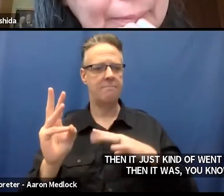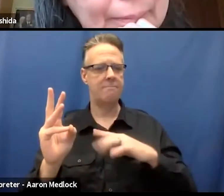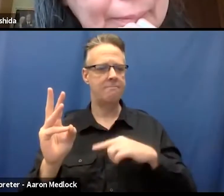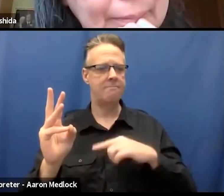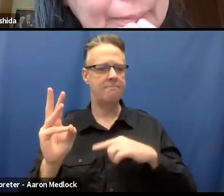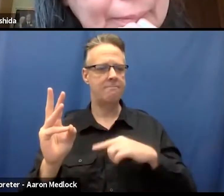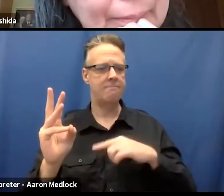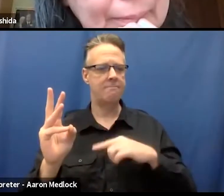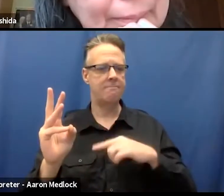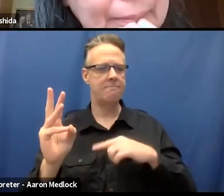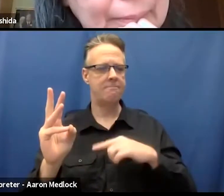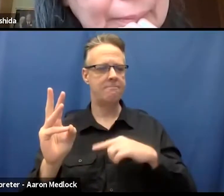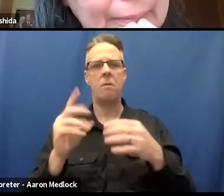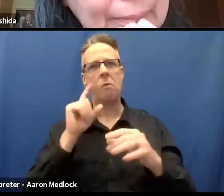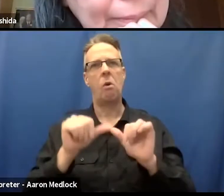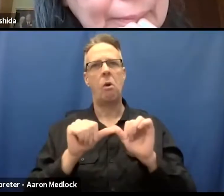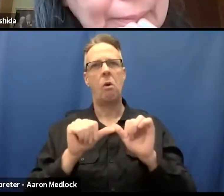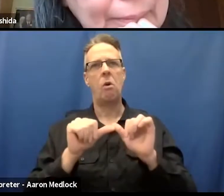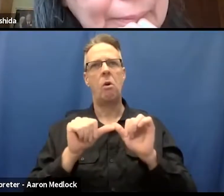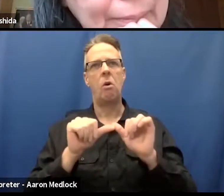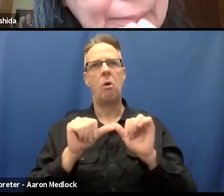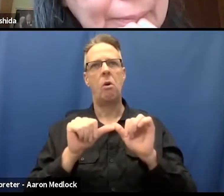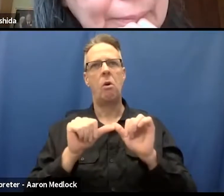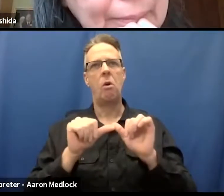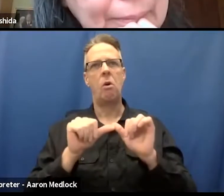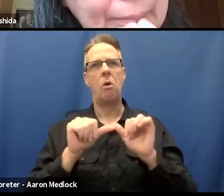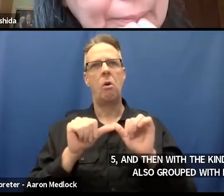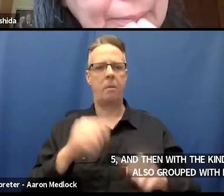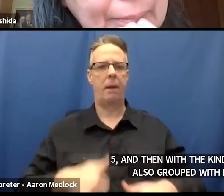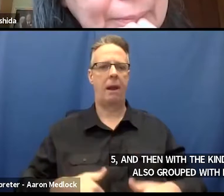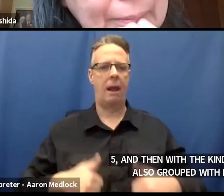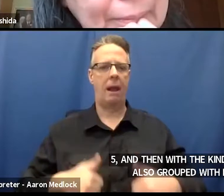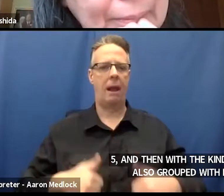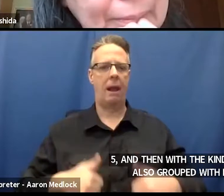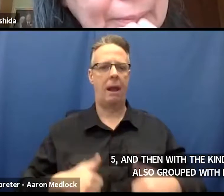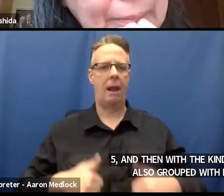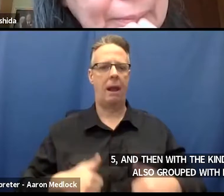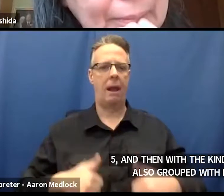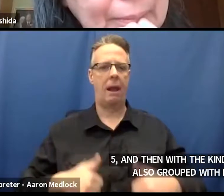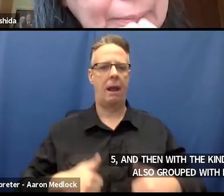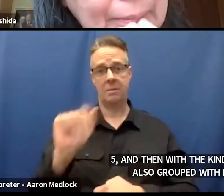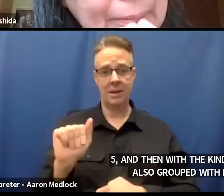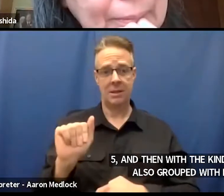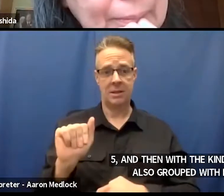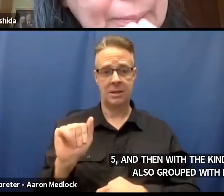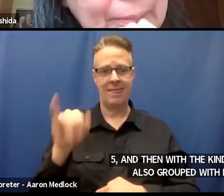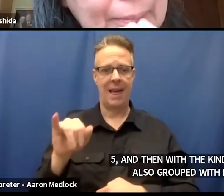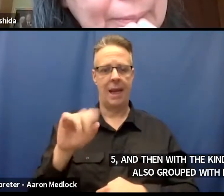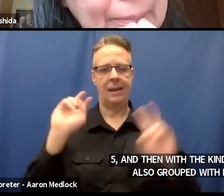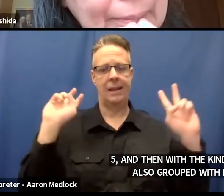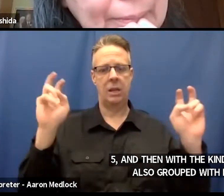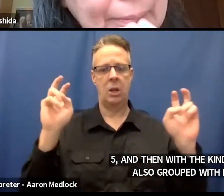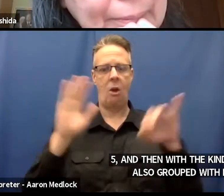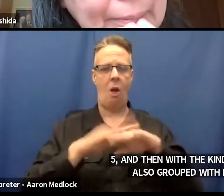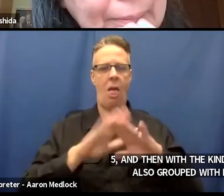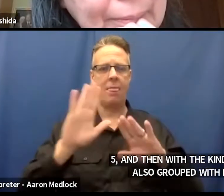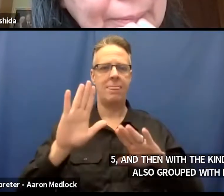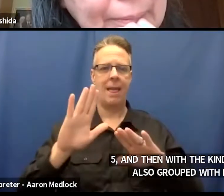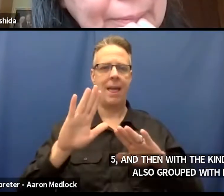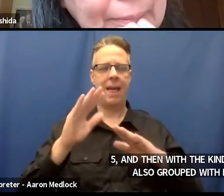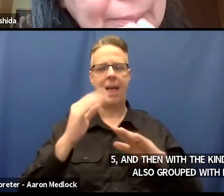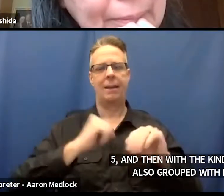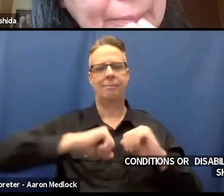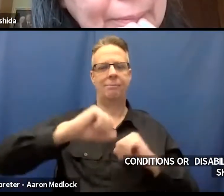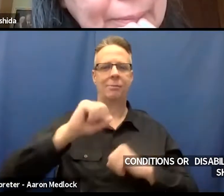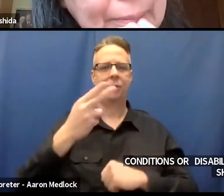with long-term health conditions or disabilities that had been put on the shielding list. So back in